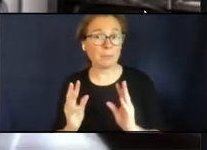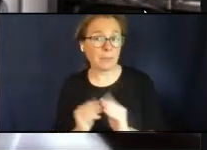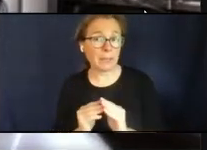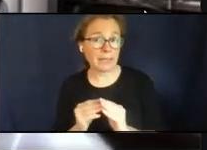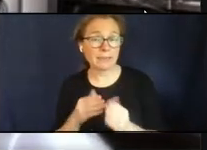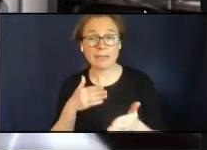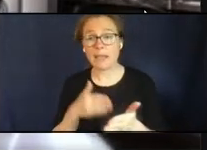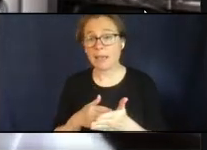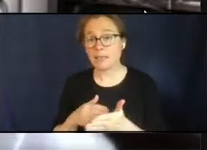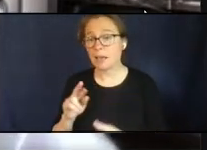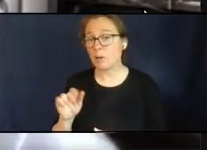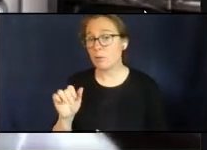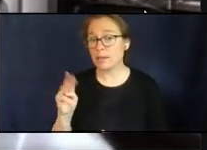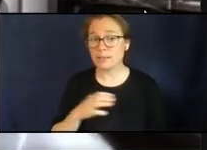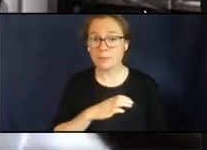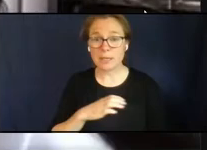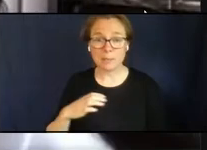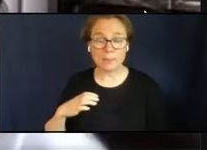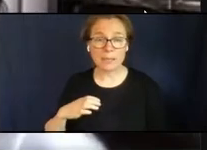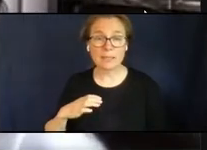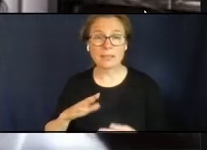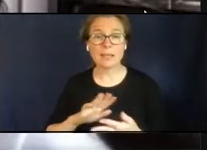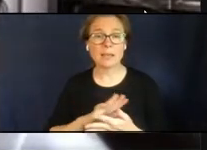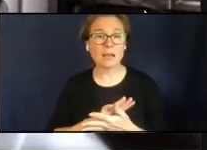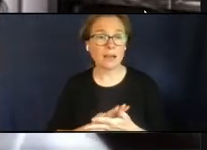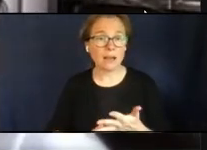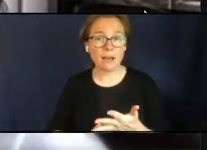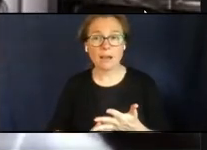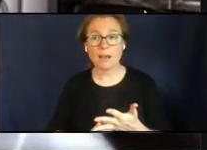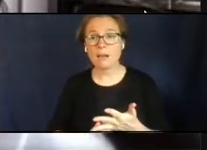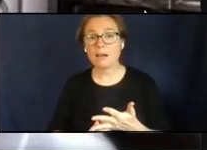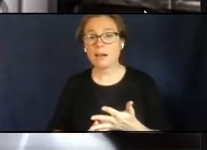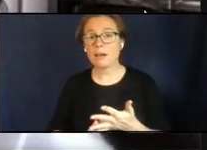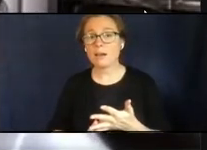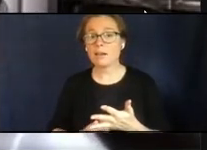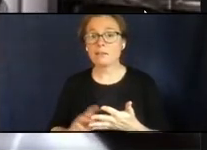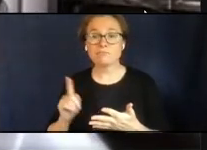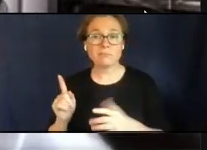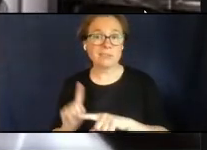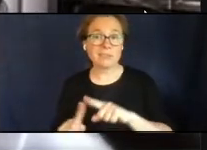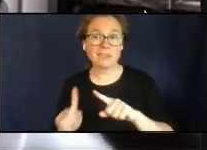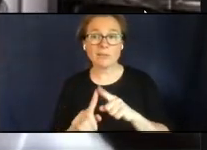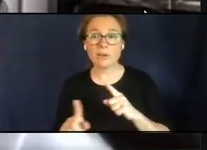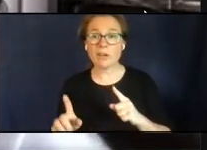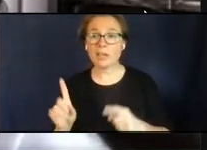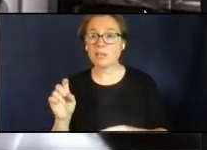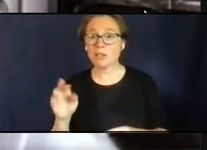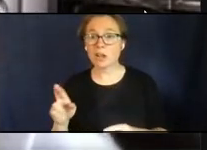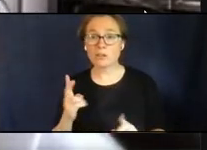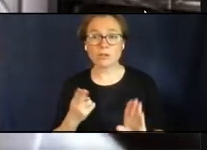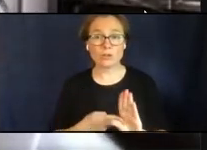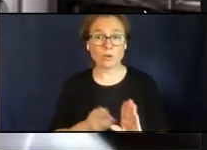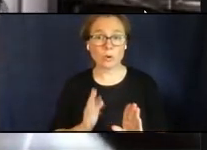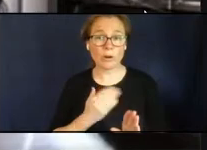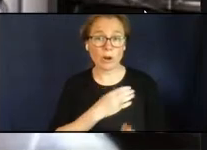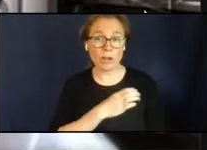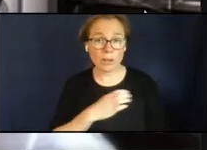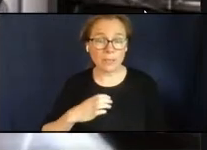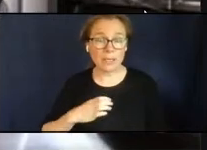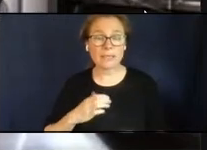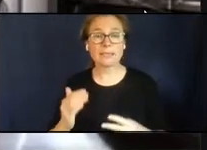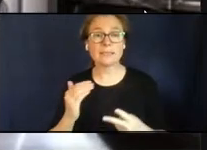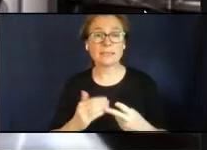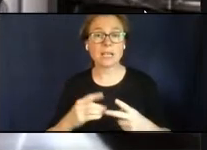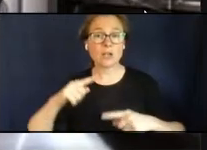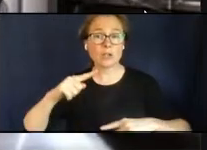their representation, for instance, Dr. Reifenstein sits on our anti-racism committee, on our diversity